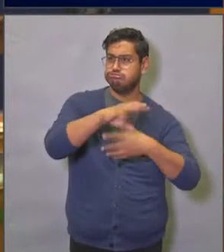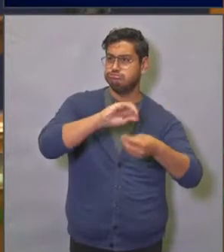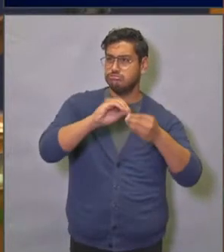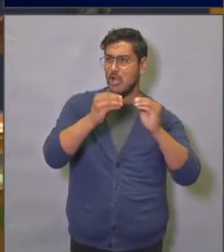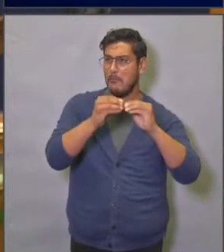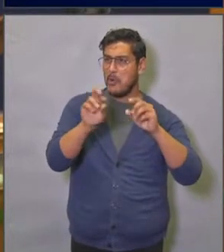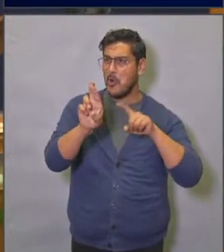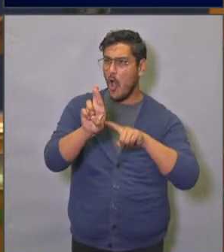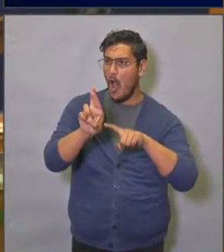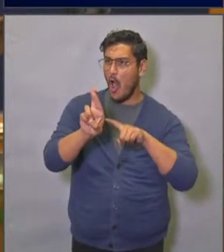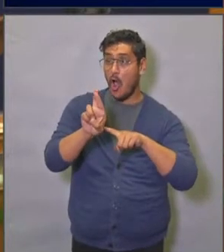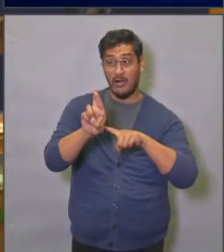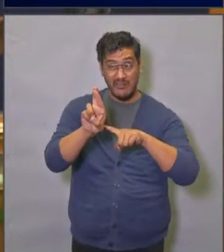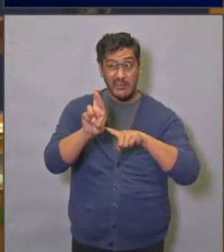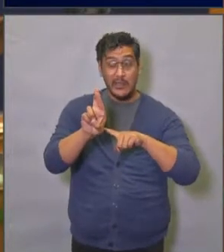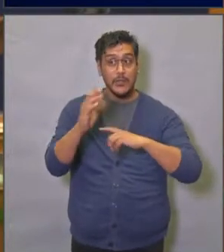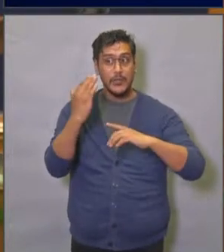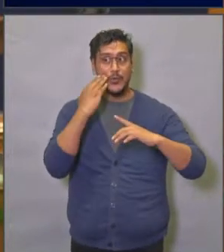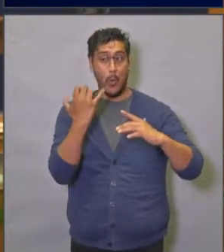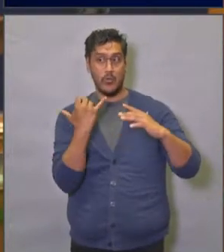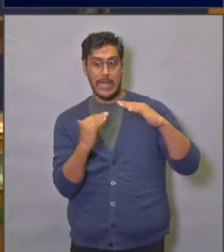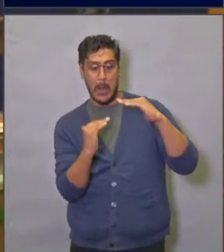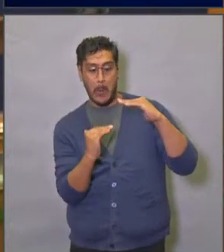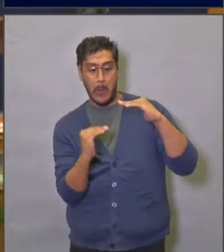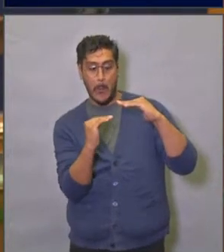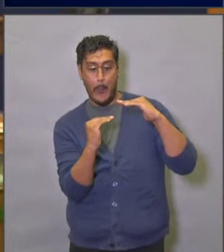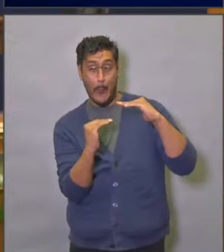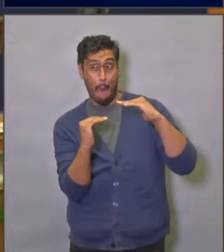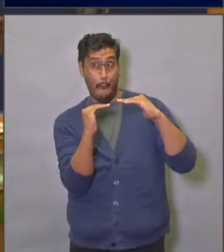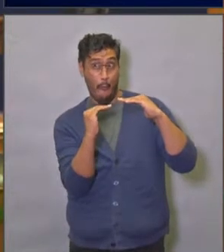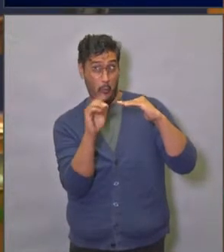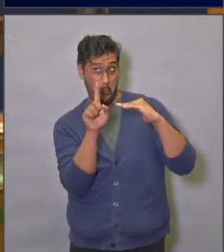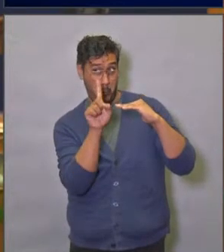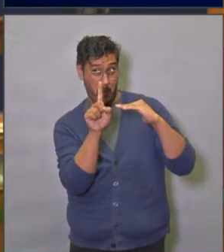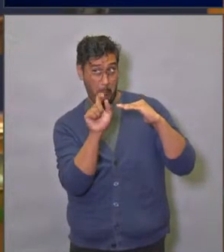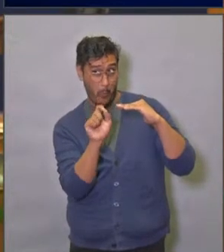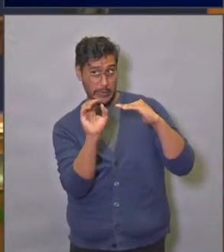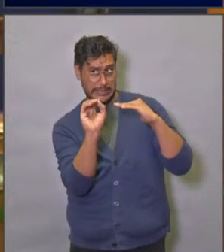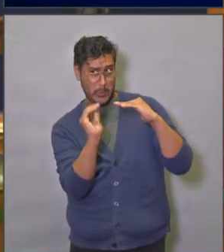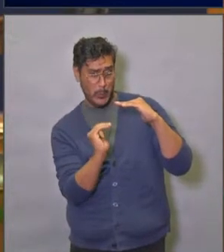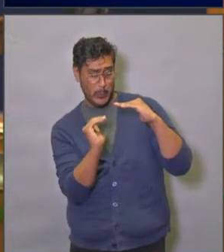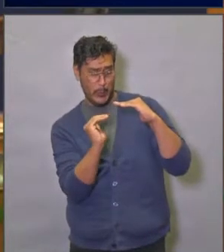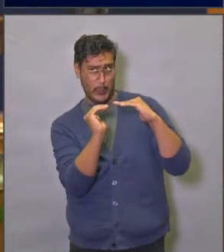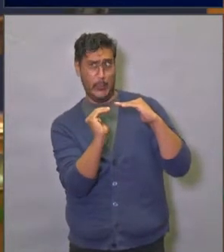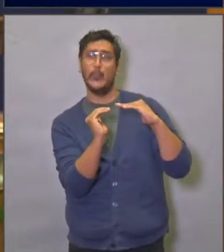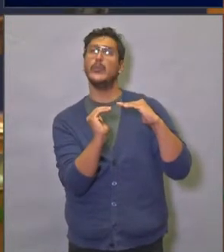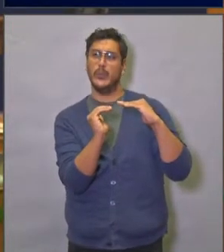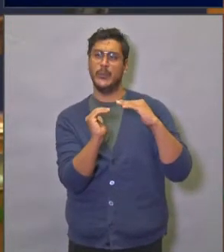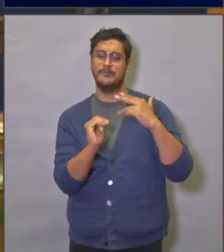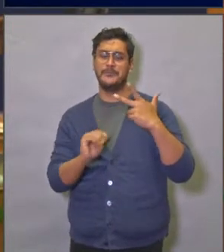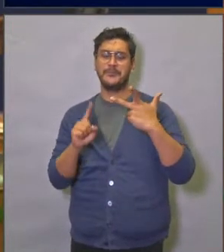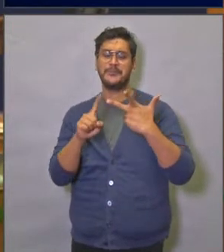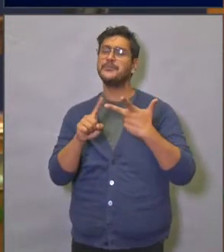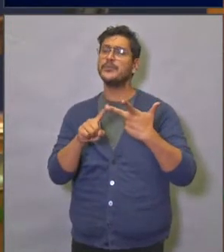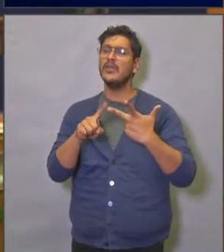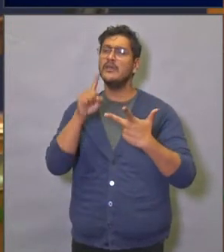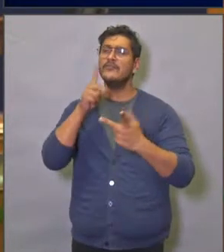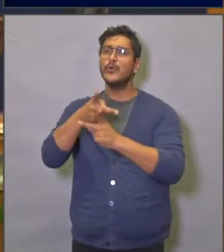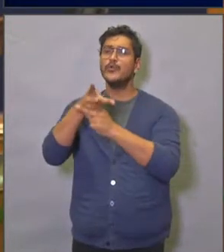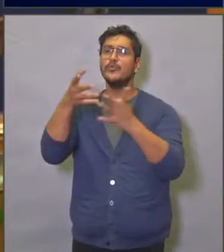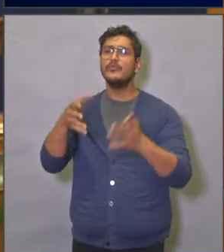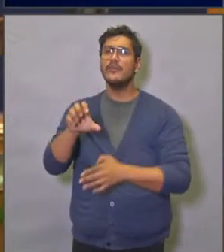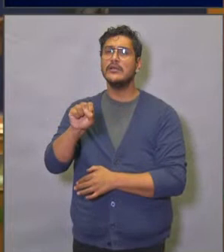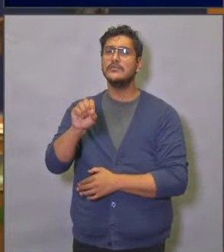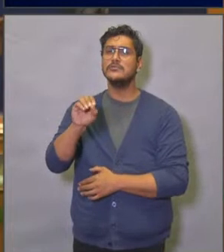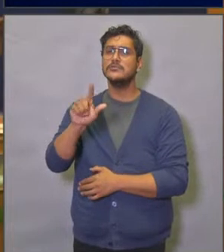the dangerous threshold of 1.0. And a question for Supervisor Solis, if she could talk a little